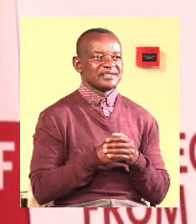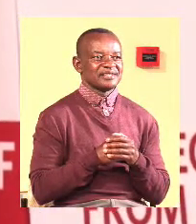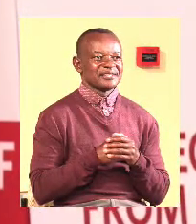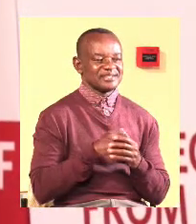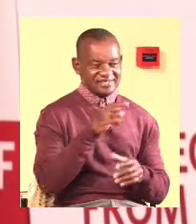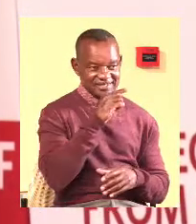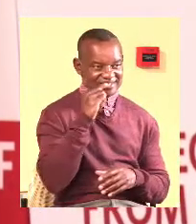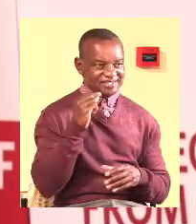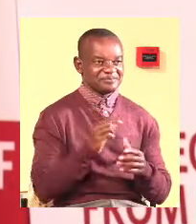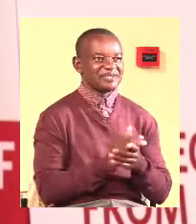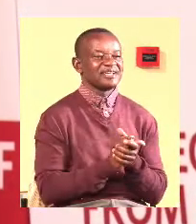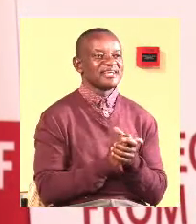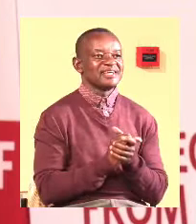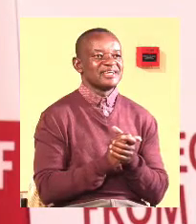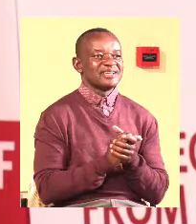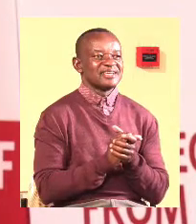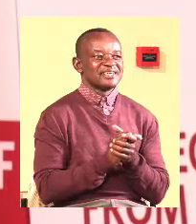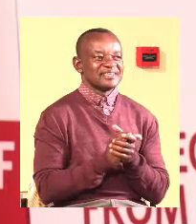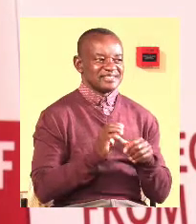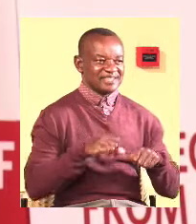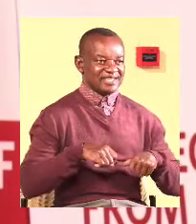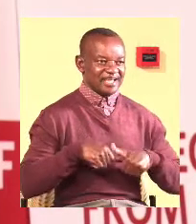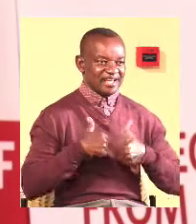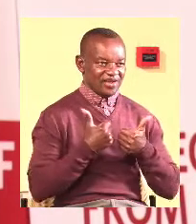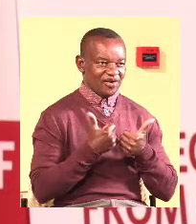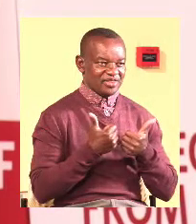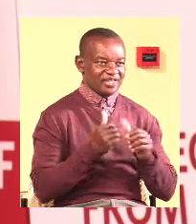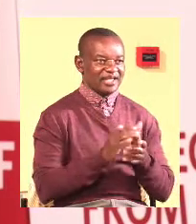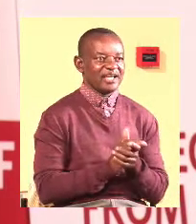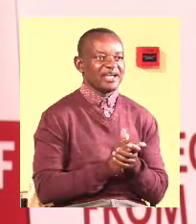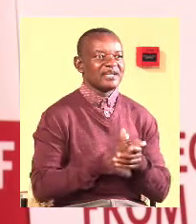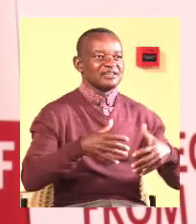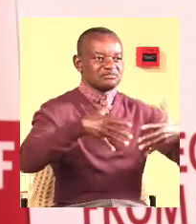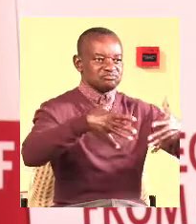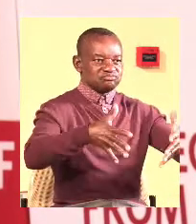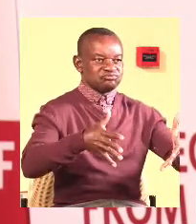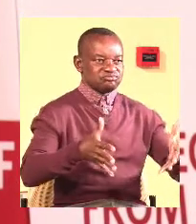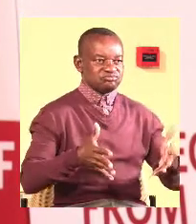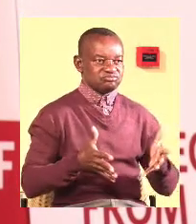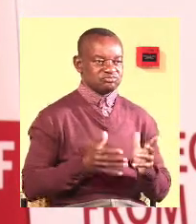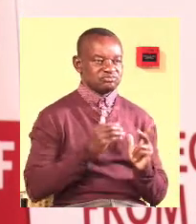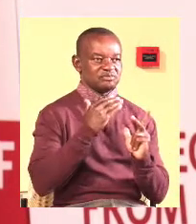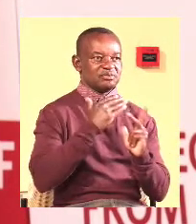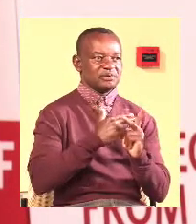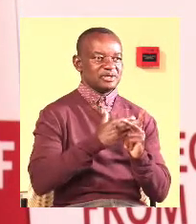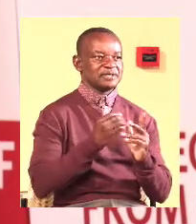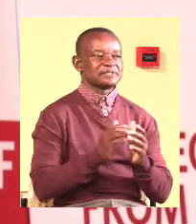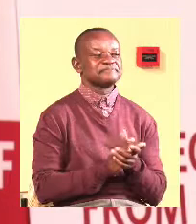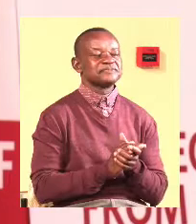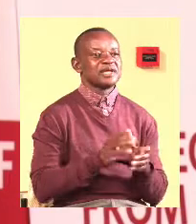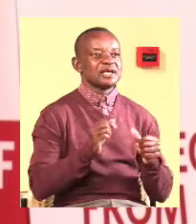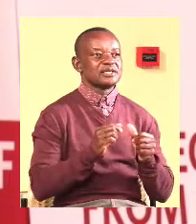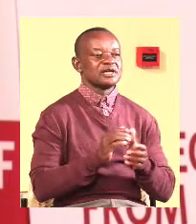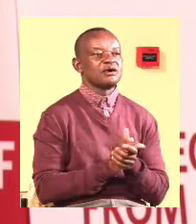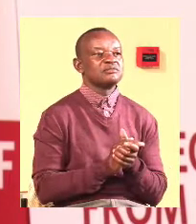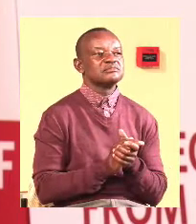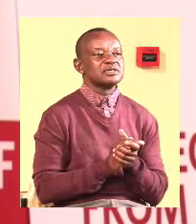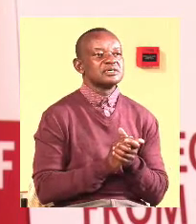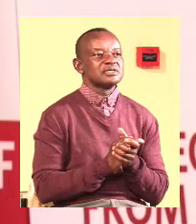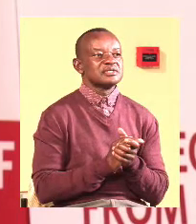extension workers. We are talking of the same category. Yeah. Now, Ms. Namboka, community policing. I